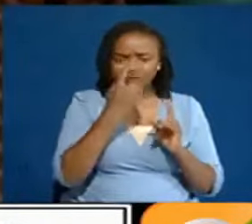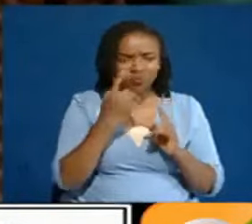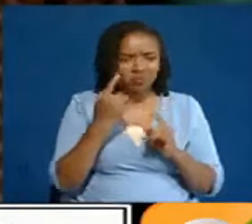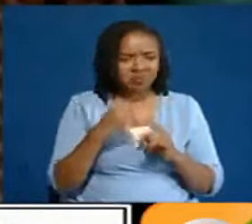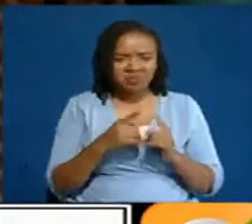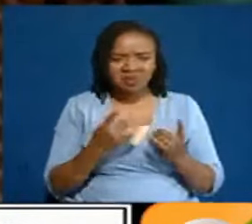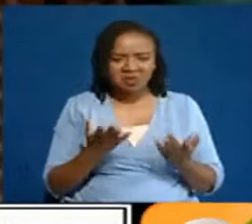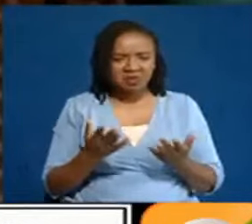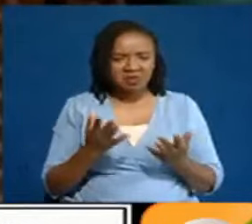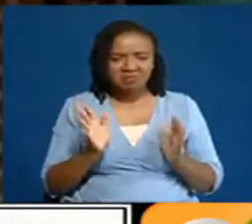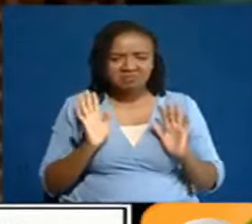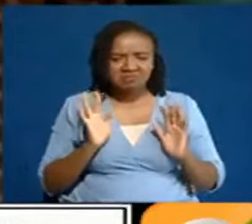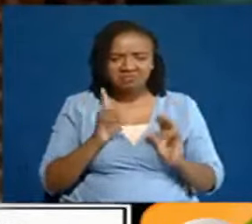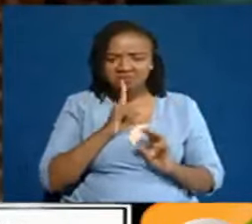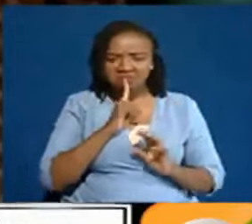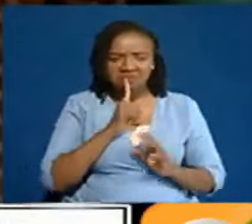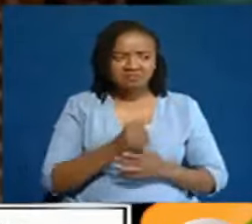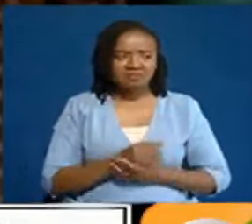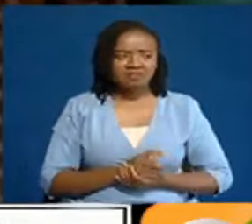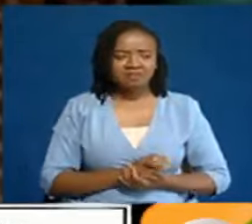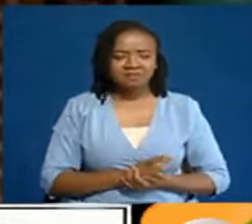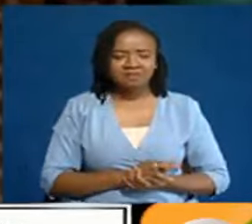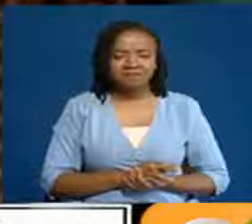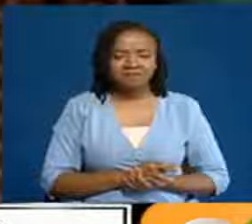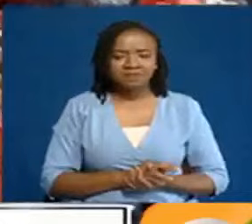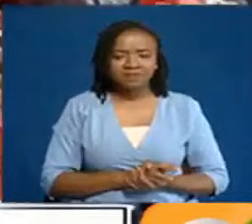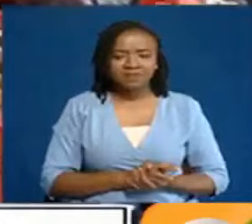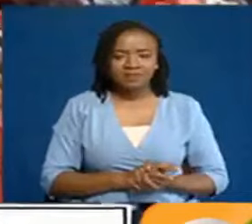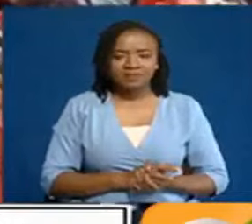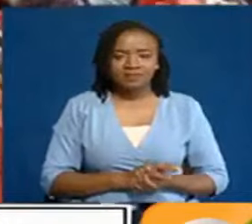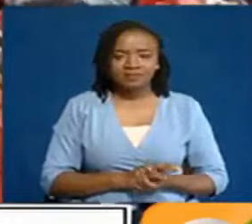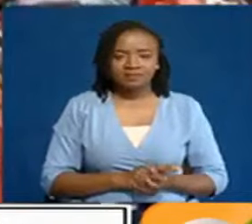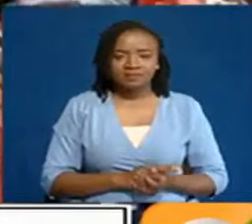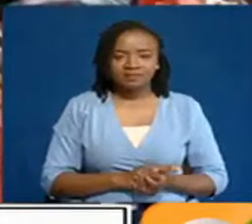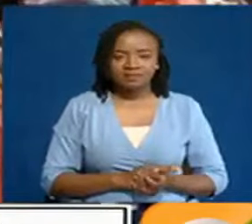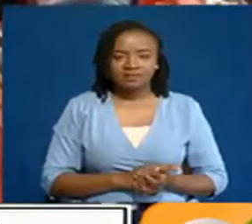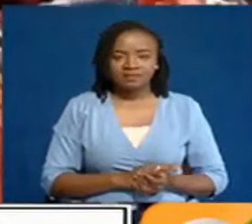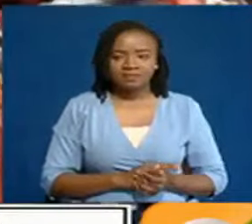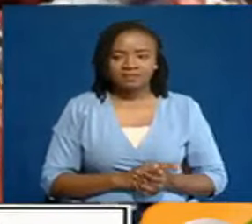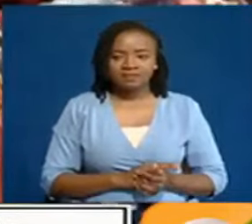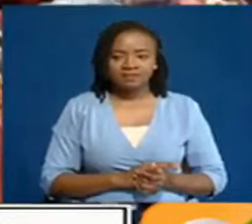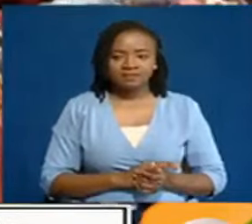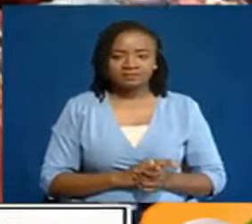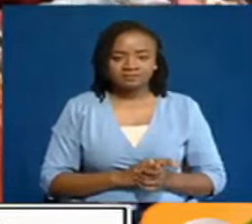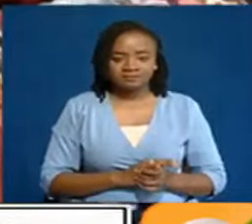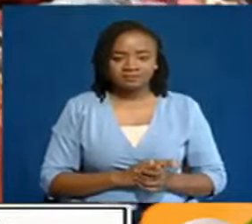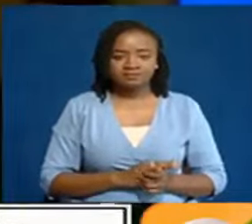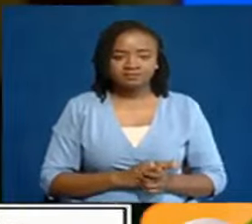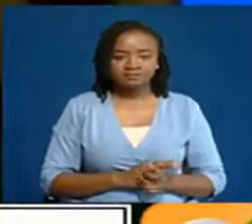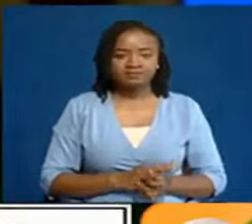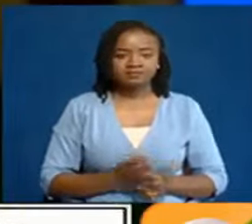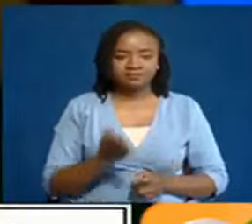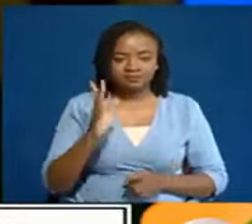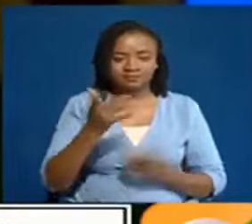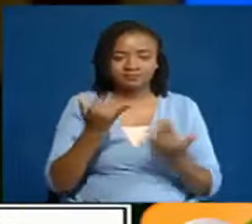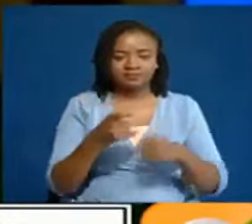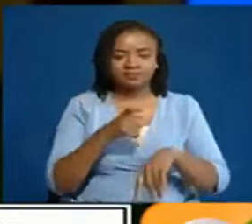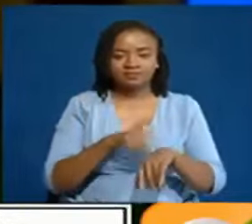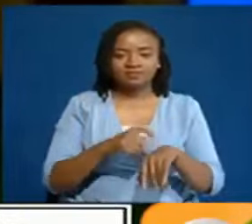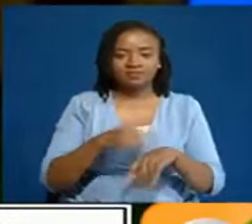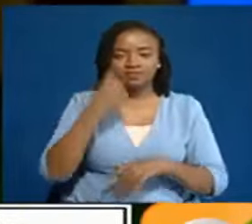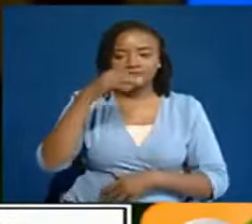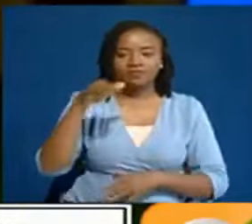Honourable members, the notice of the special motion by the member for Kibwezi West. It was the moment of truth, the hour of reckoning for Deputy